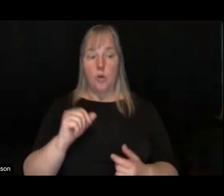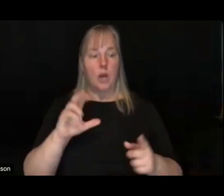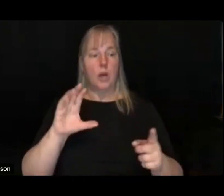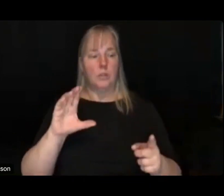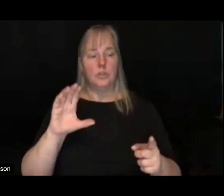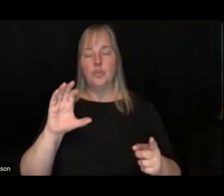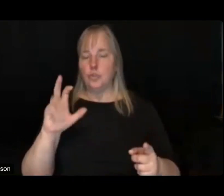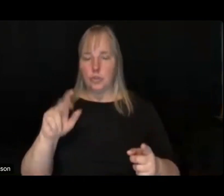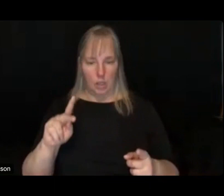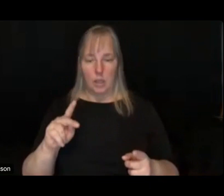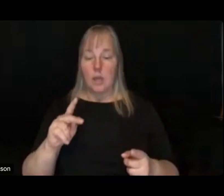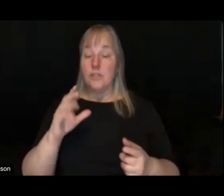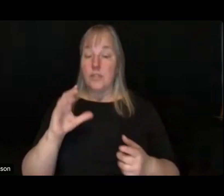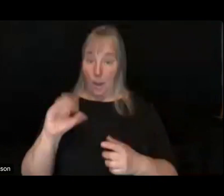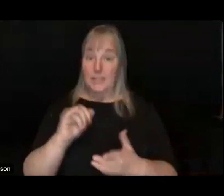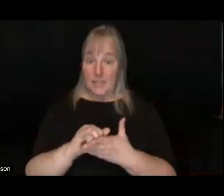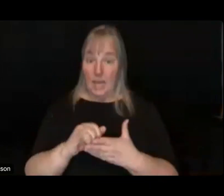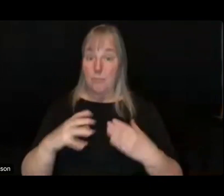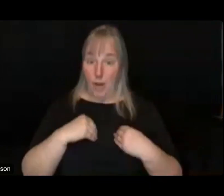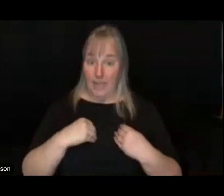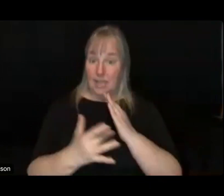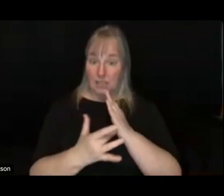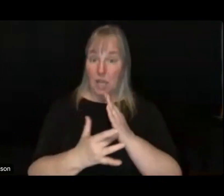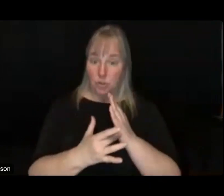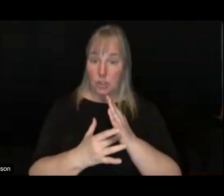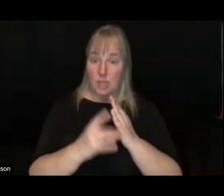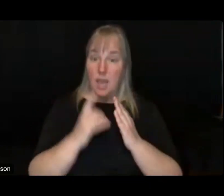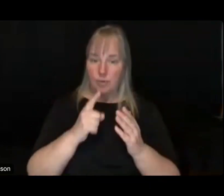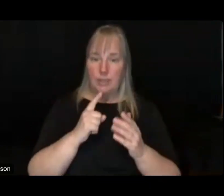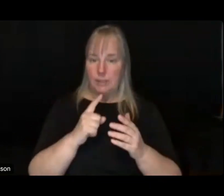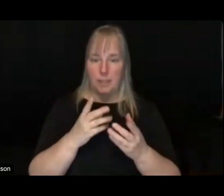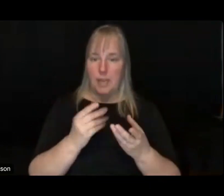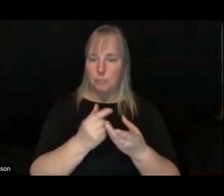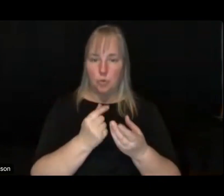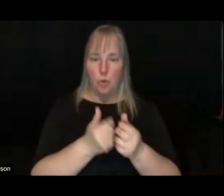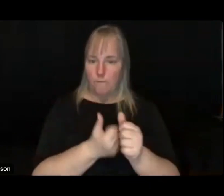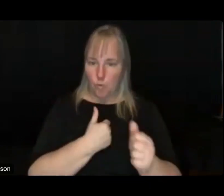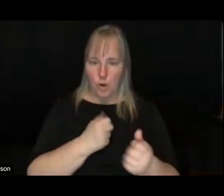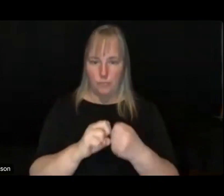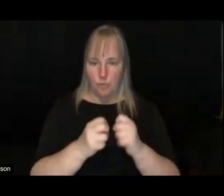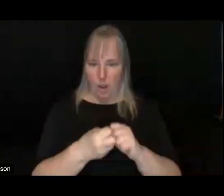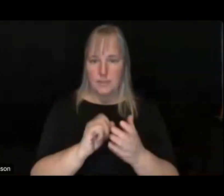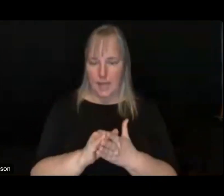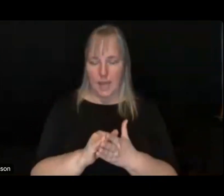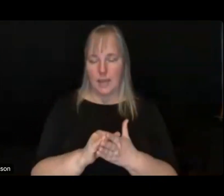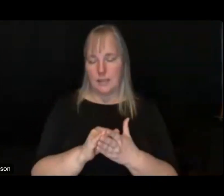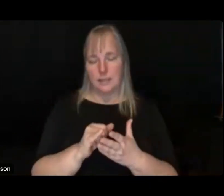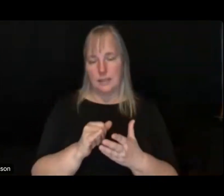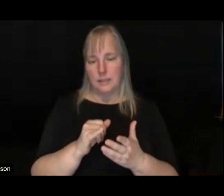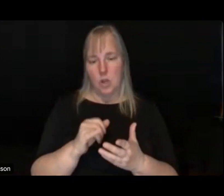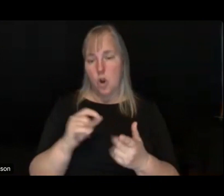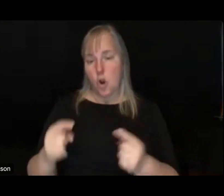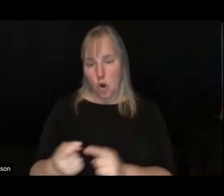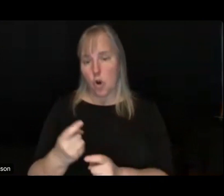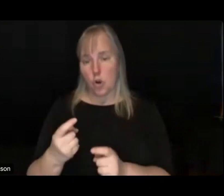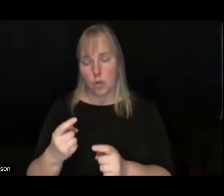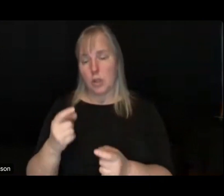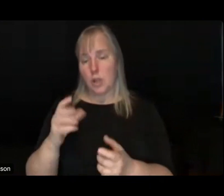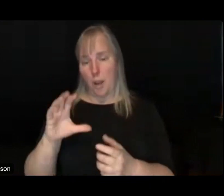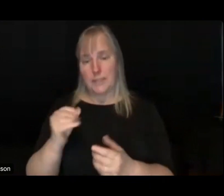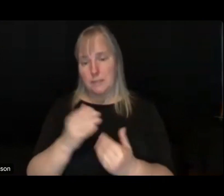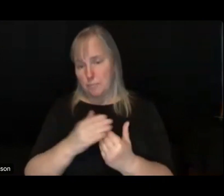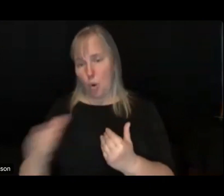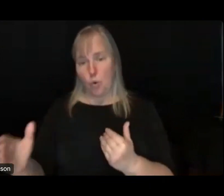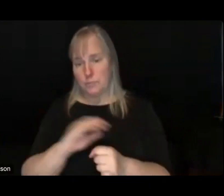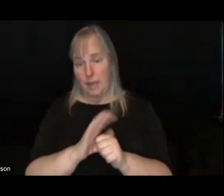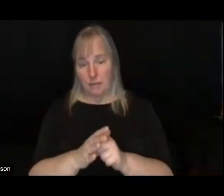been able to kind of skirt by a lot of the other issues which have hurt companies, post-pandemic. And if we look at some of the